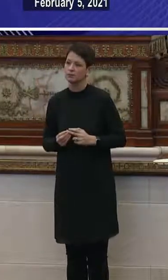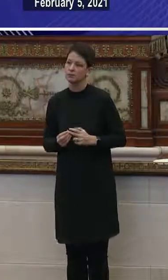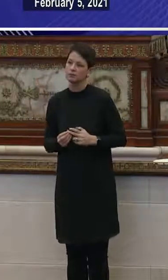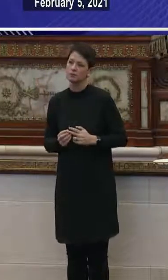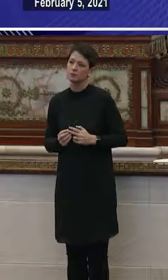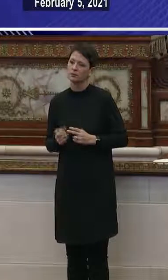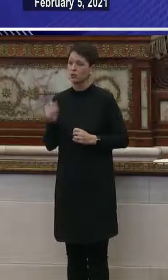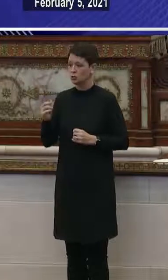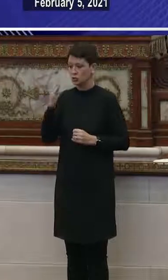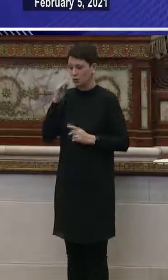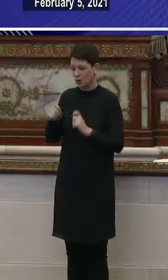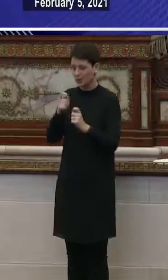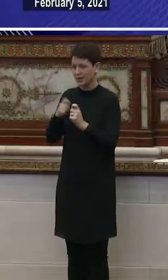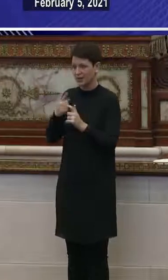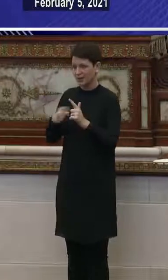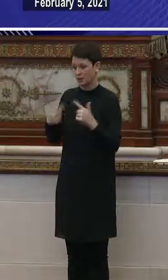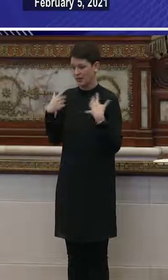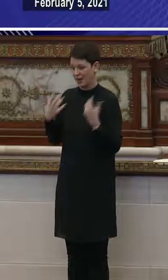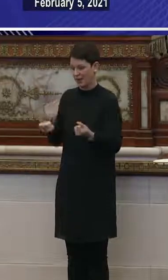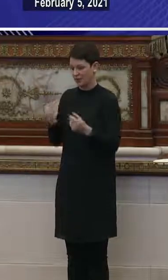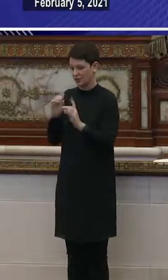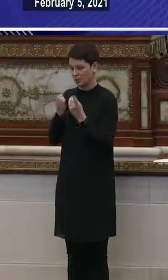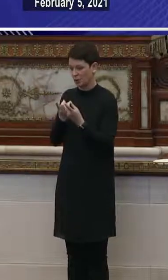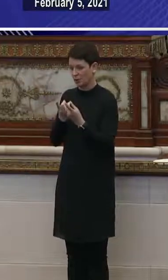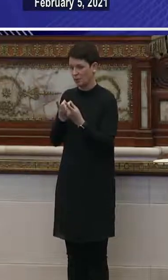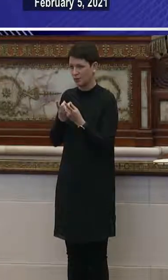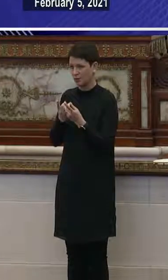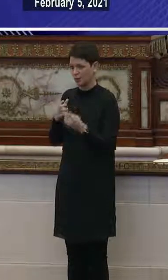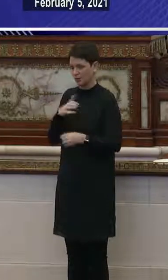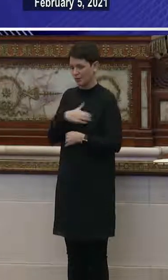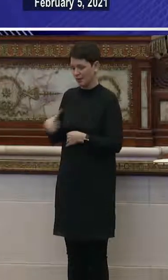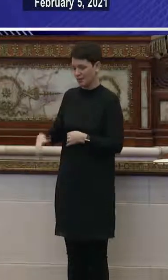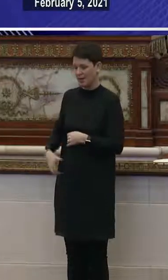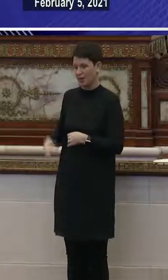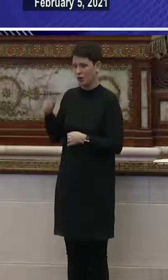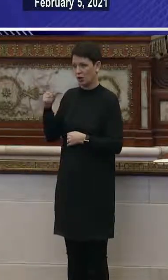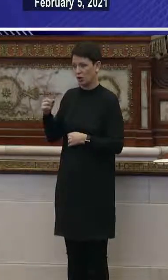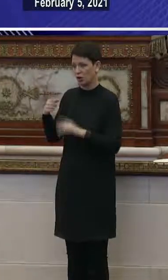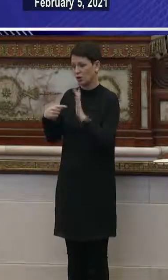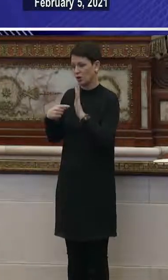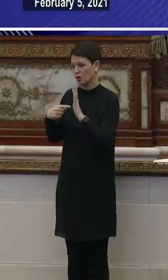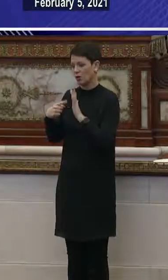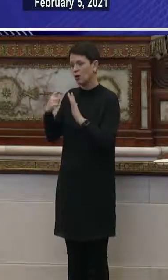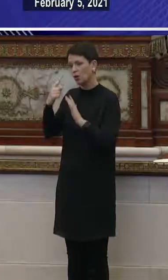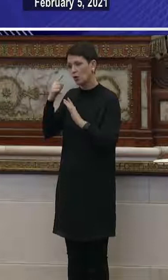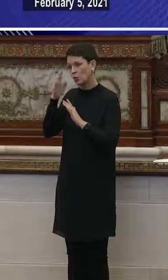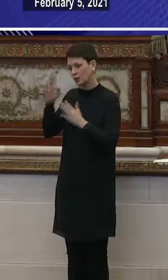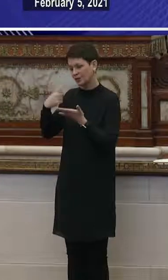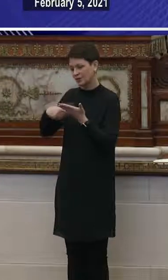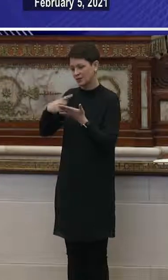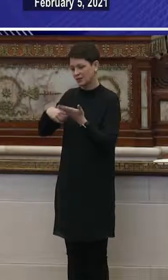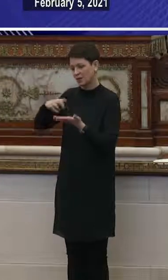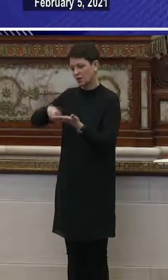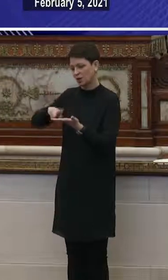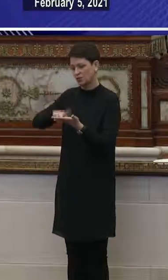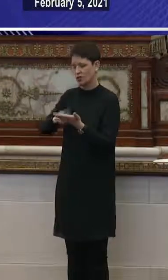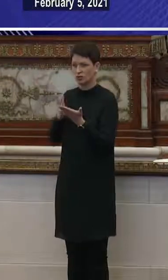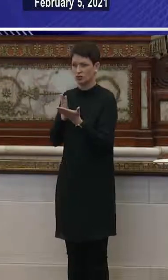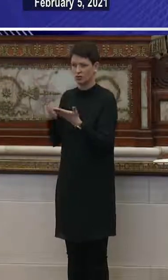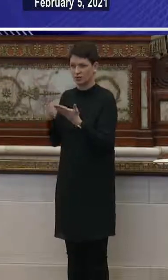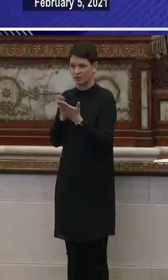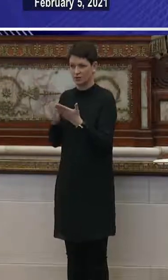Do you know exactly when the health department and or the Kinney administration on behalf of the city of Philadelphia discussed contracting